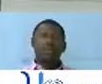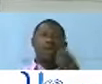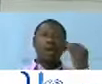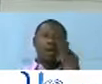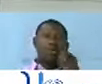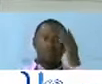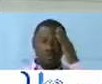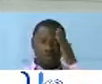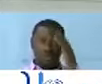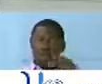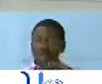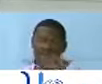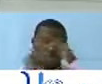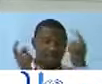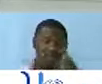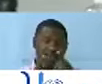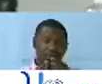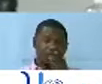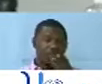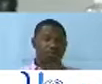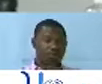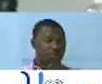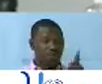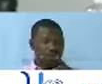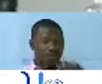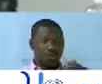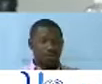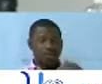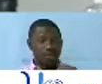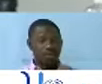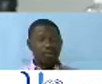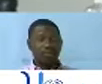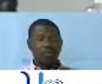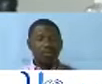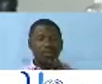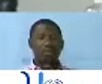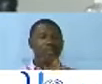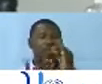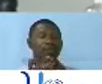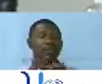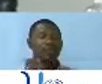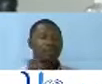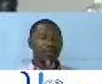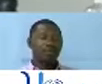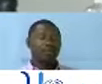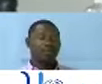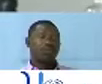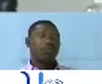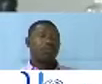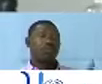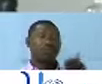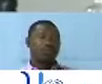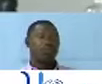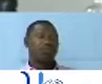you discussed was transmitted to the AG by someone that attended the meeting?